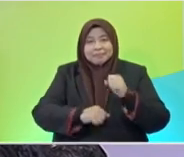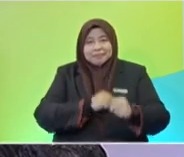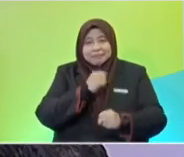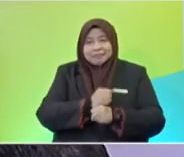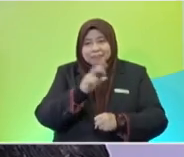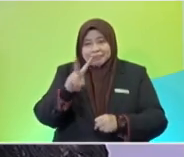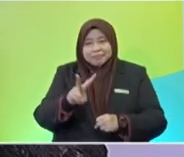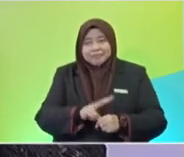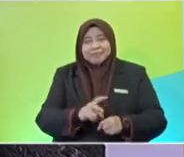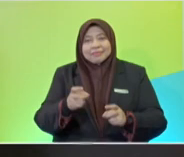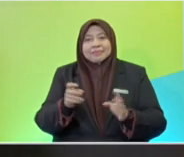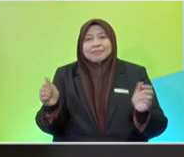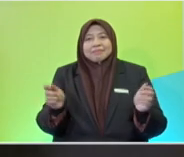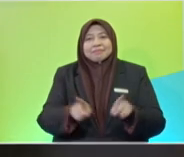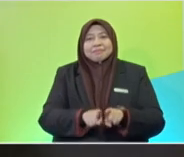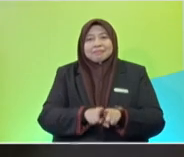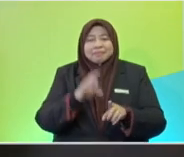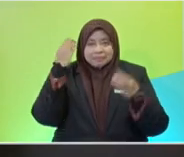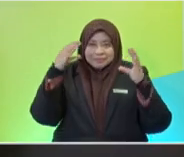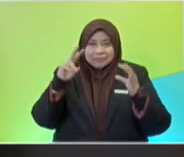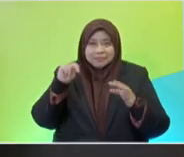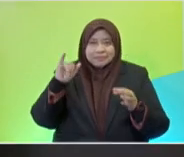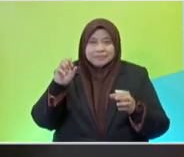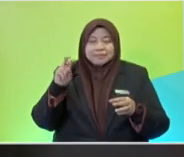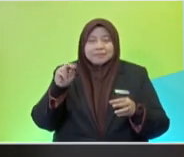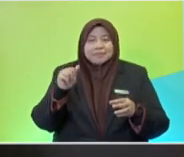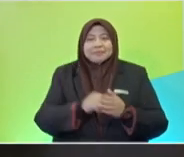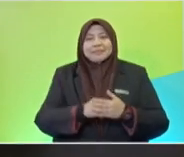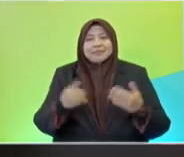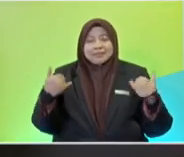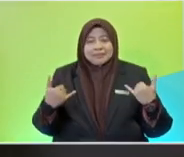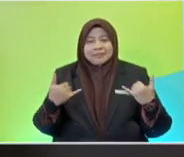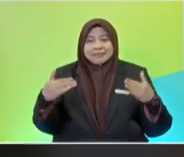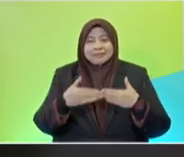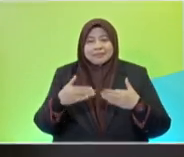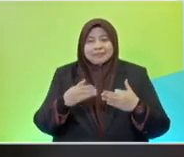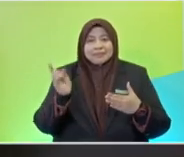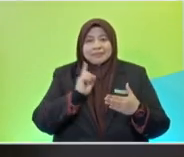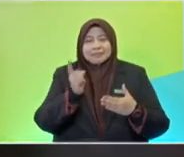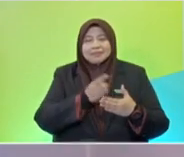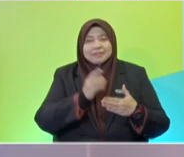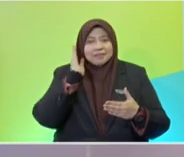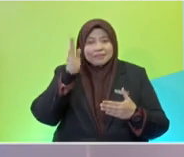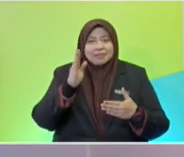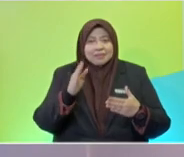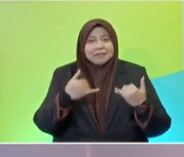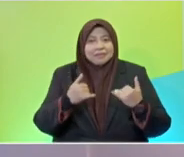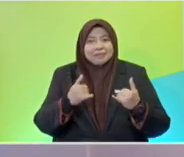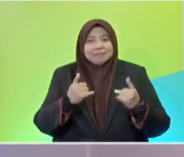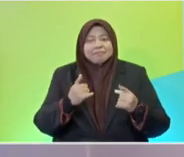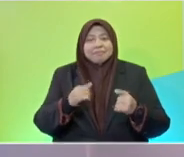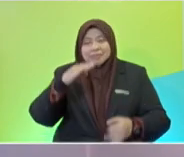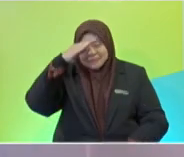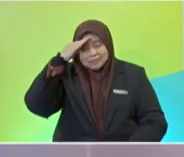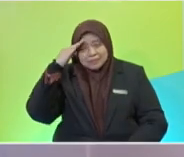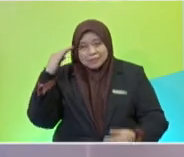Teacher Nina. Hello, Sean. Yes. All right, shall we continue? Okay, now we are going to play a shadow